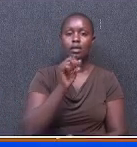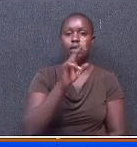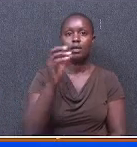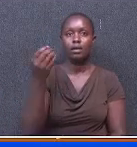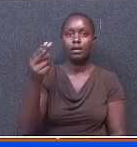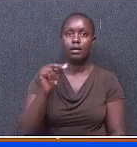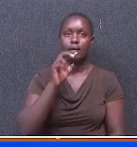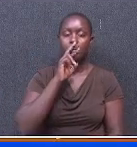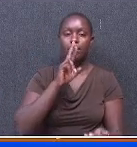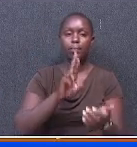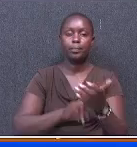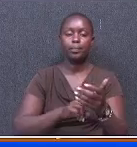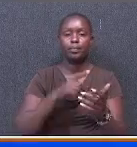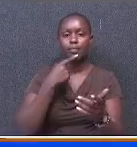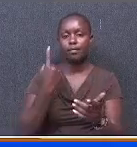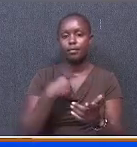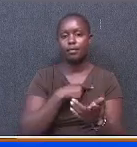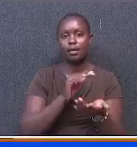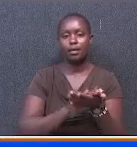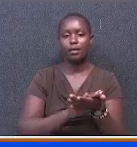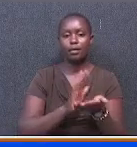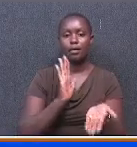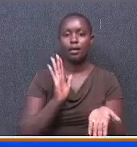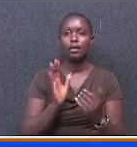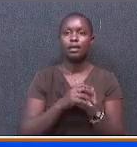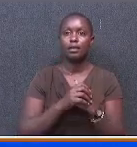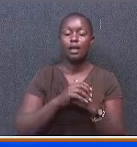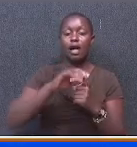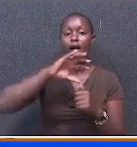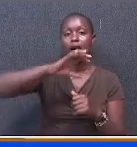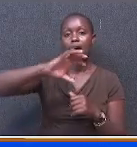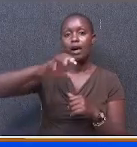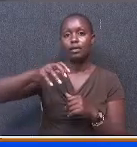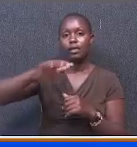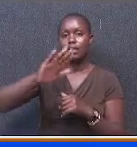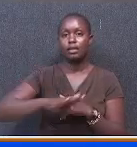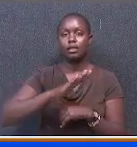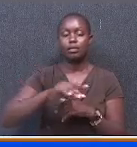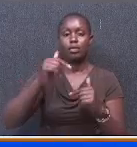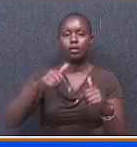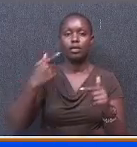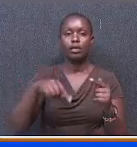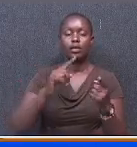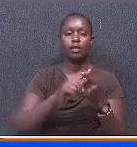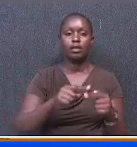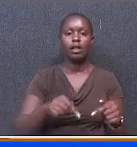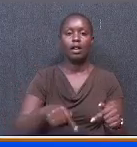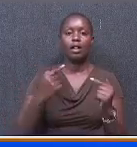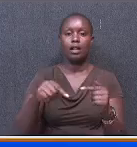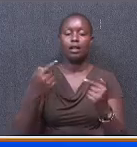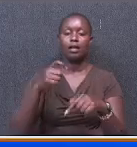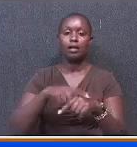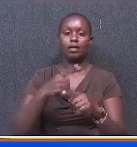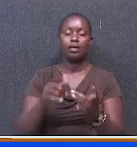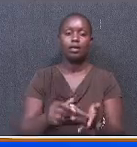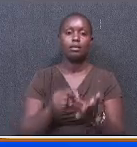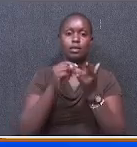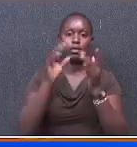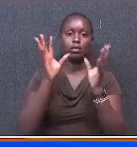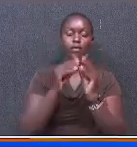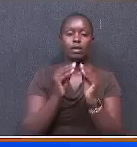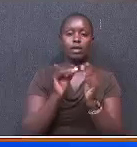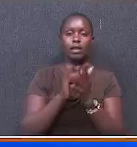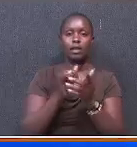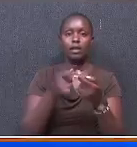Dennis Otieno tells us more. County Assembly of Kericho today turned into a house of chaos during a special sitting